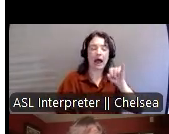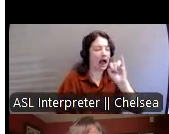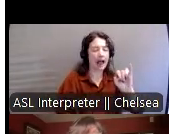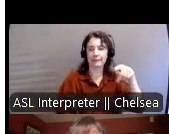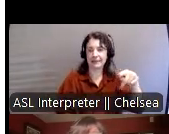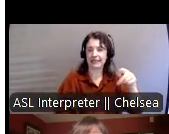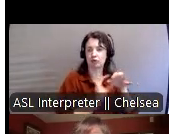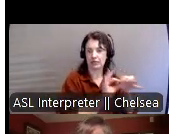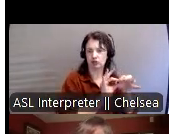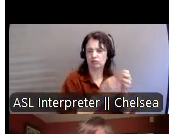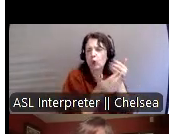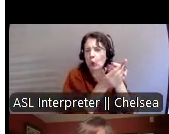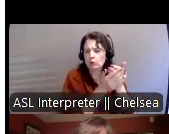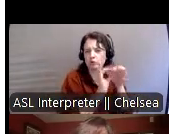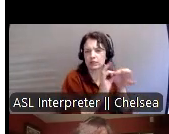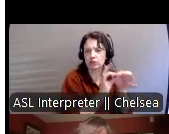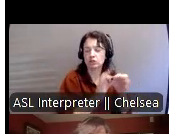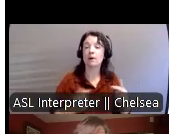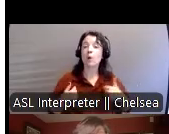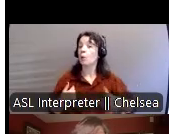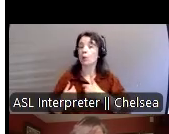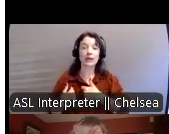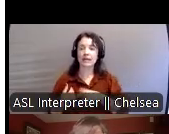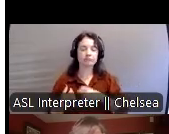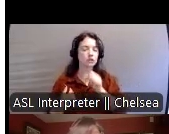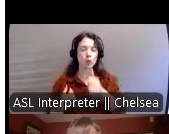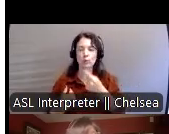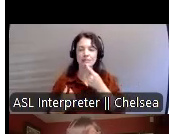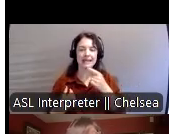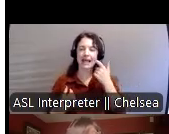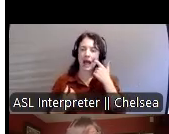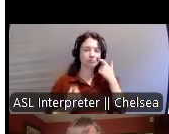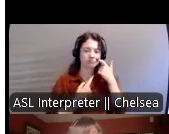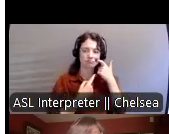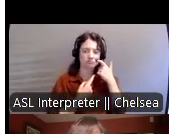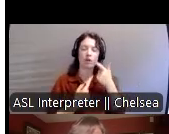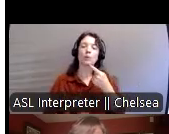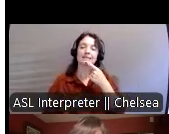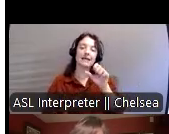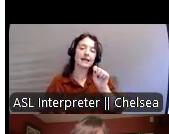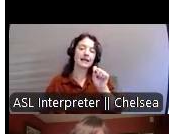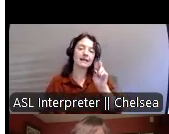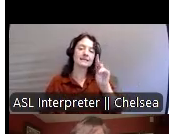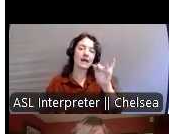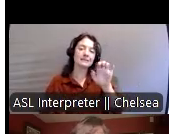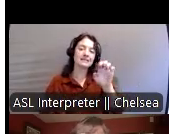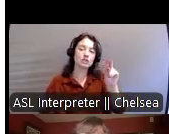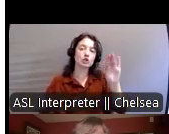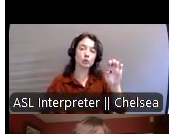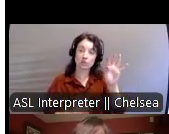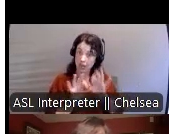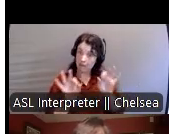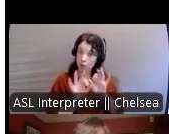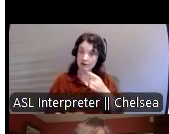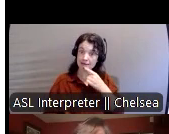term substance use and not addictions. It is important to make this key distinction. In